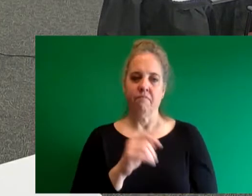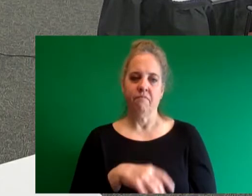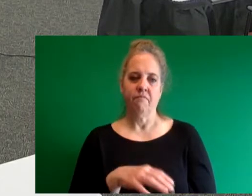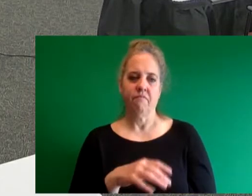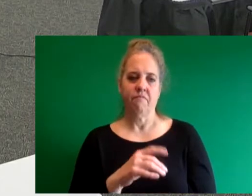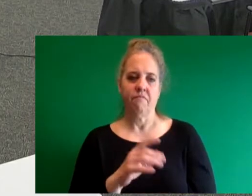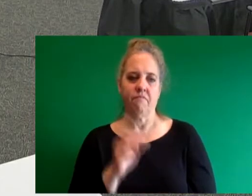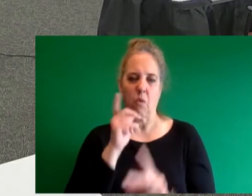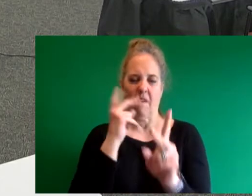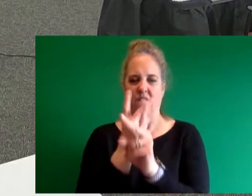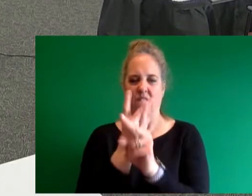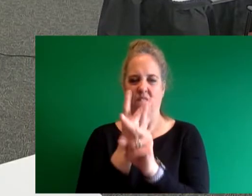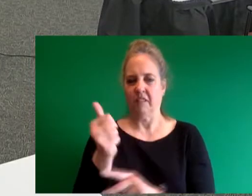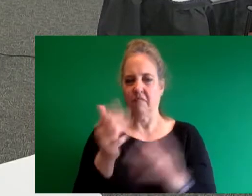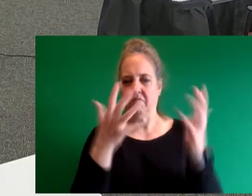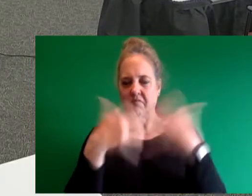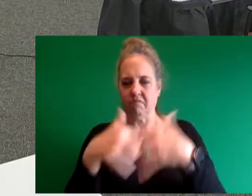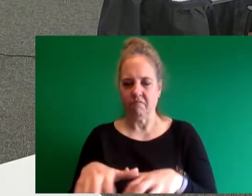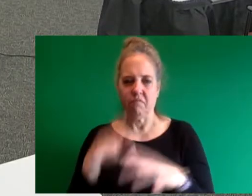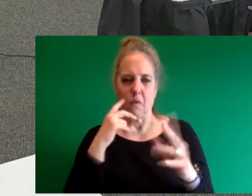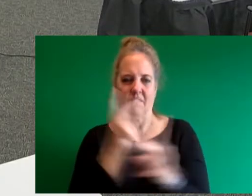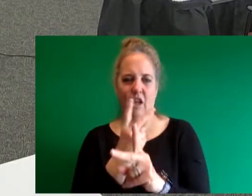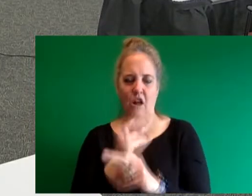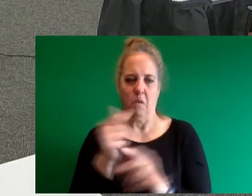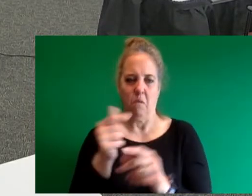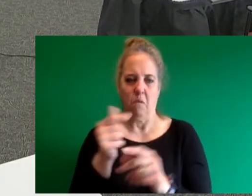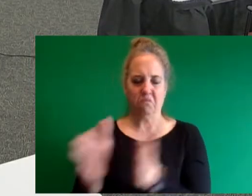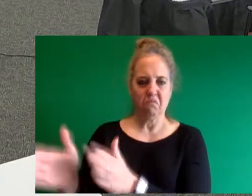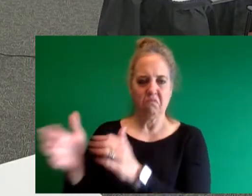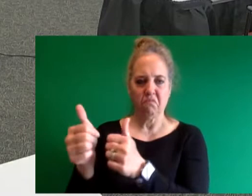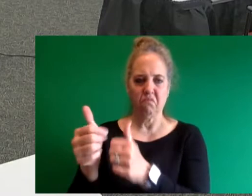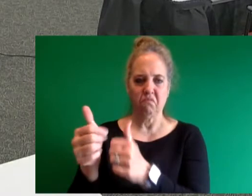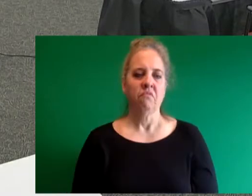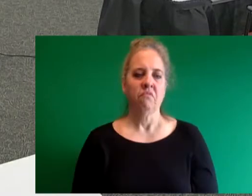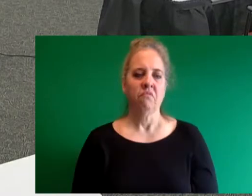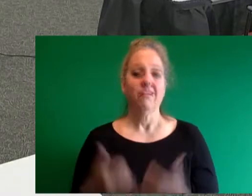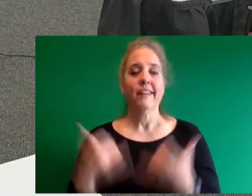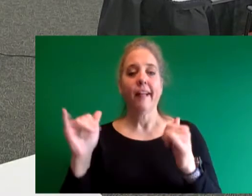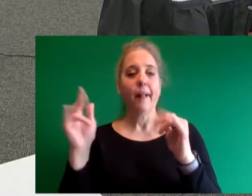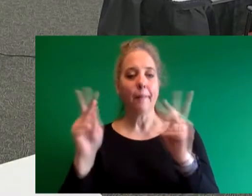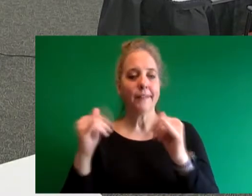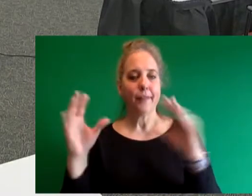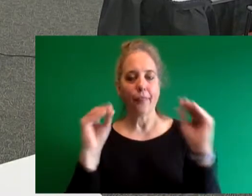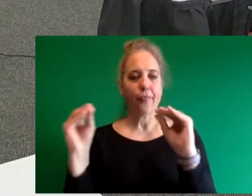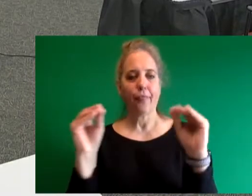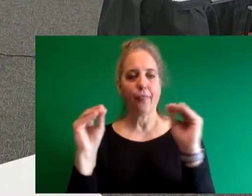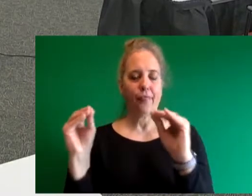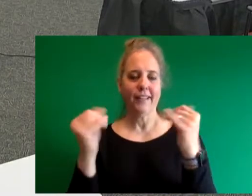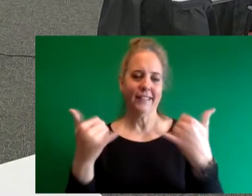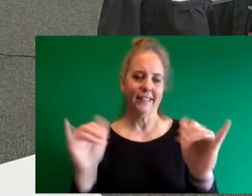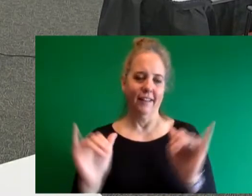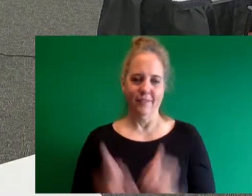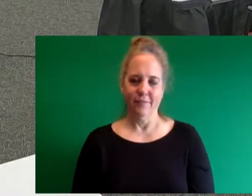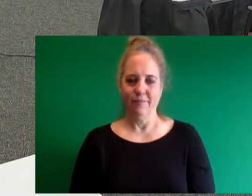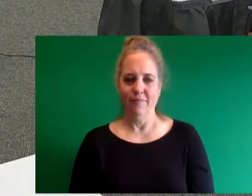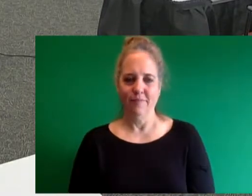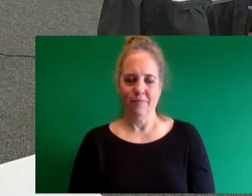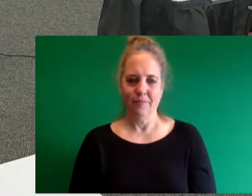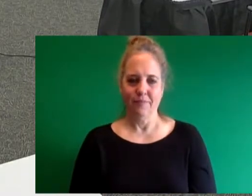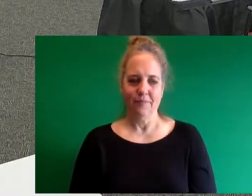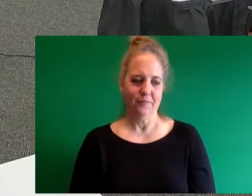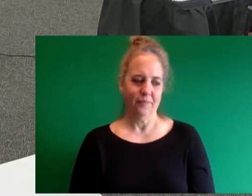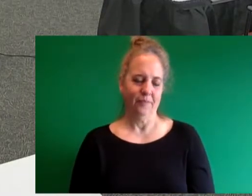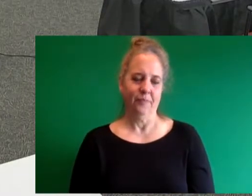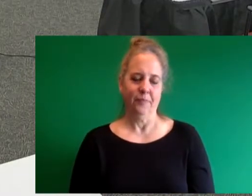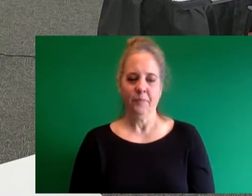How do you want to do it? I know one of them is Darcy. Why don't we just do staff?